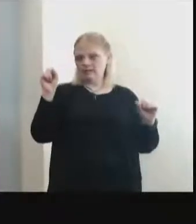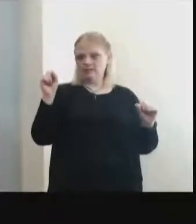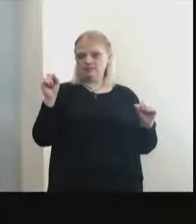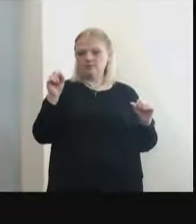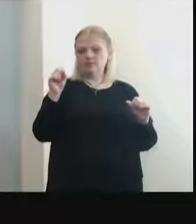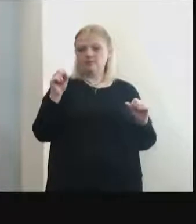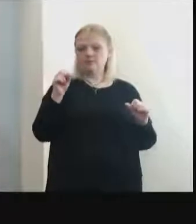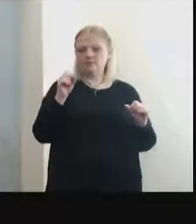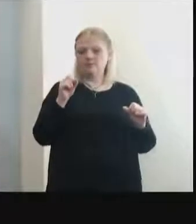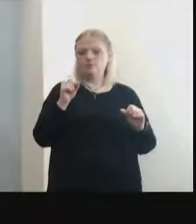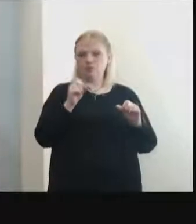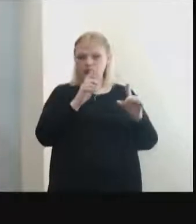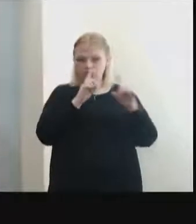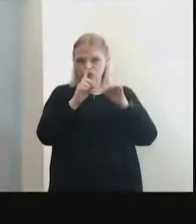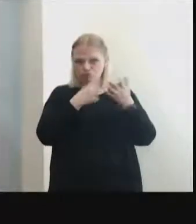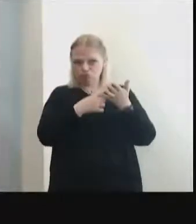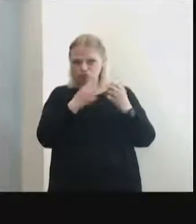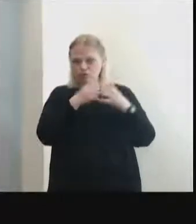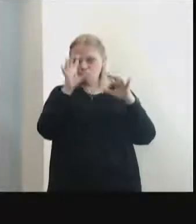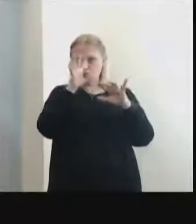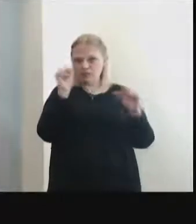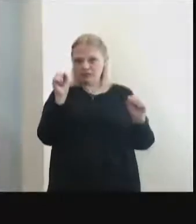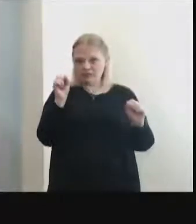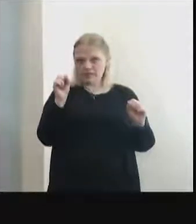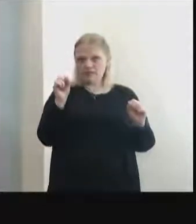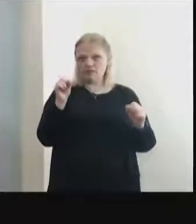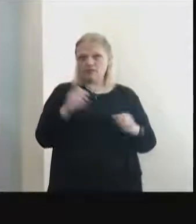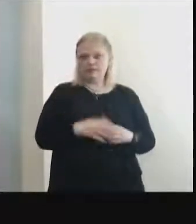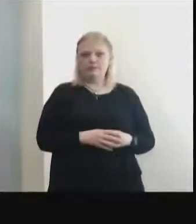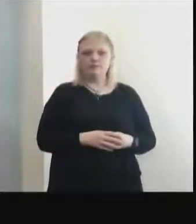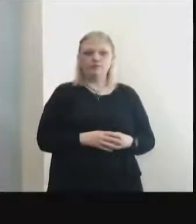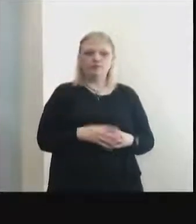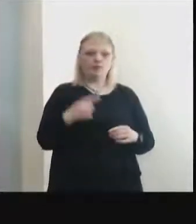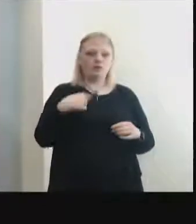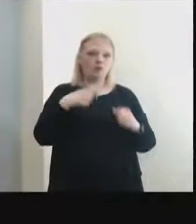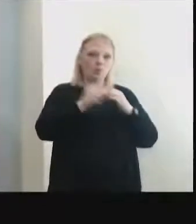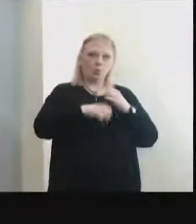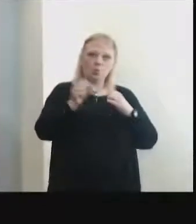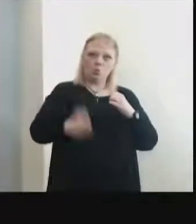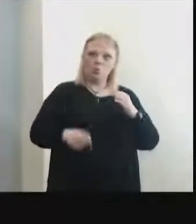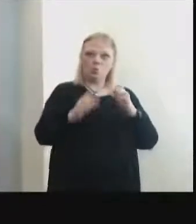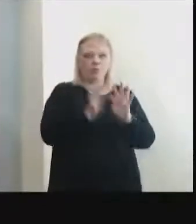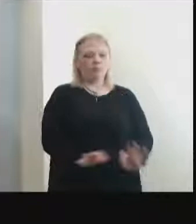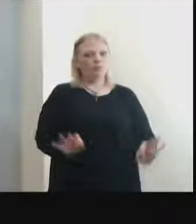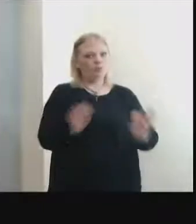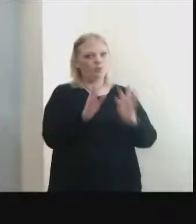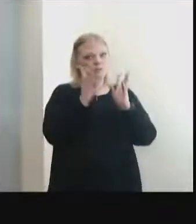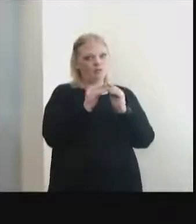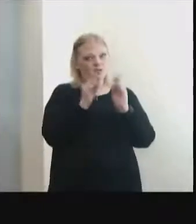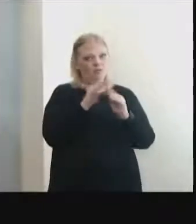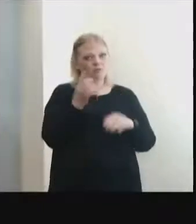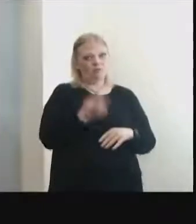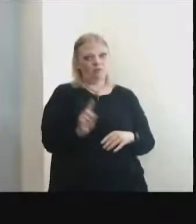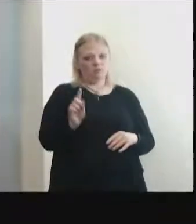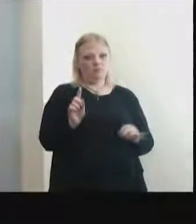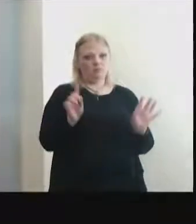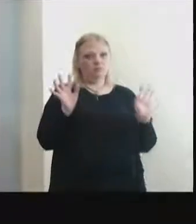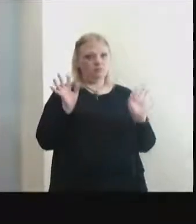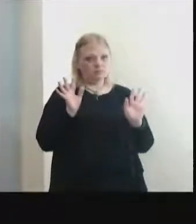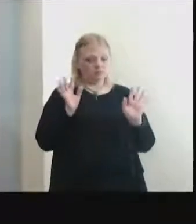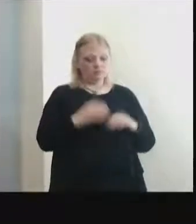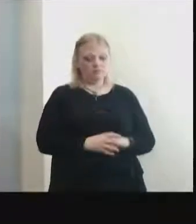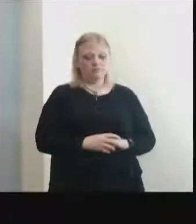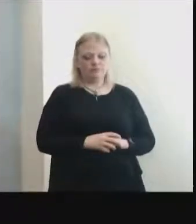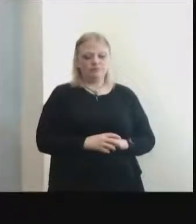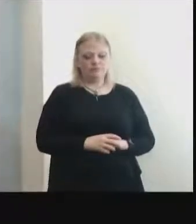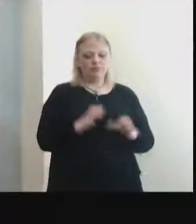actually spoke with the superintendents and had a long, important meeting last week with the superintendents. I will say this,